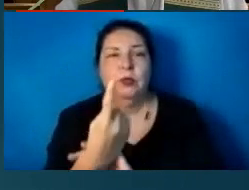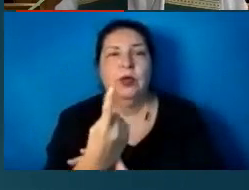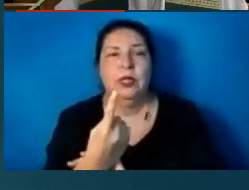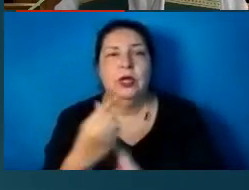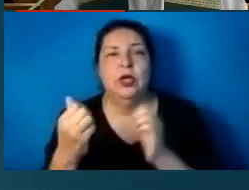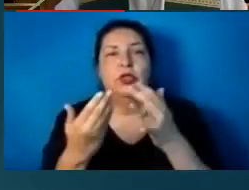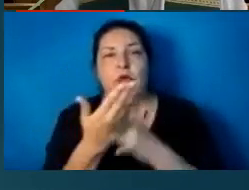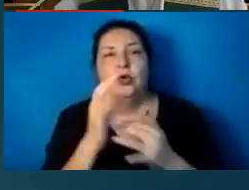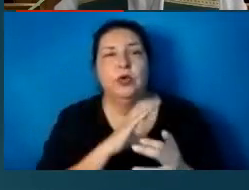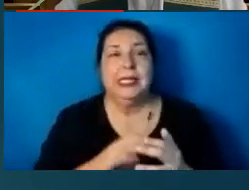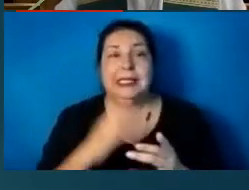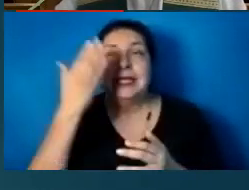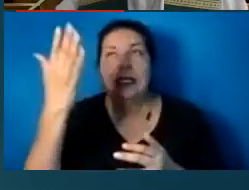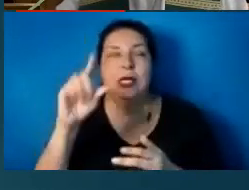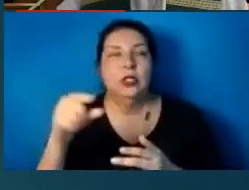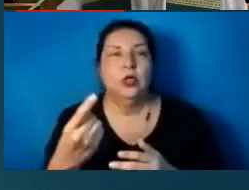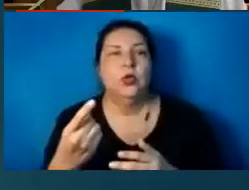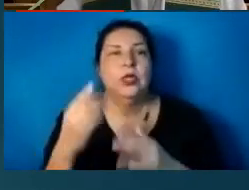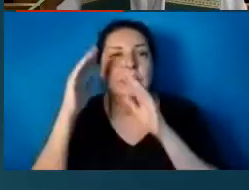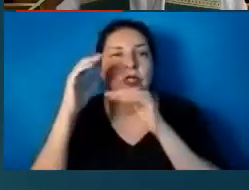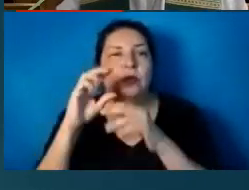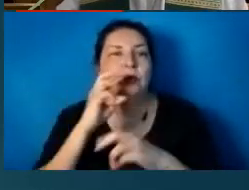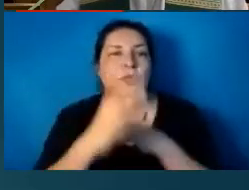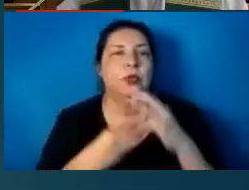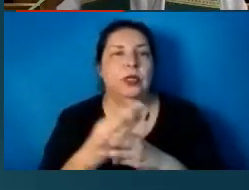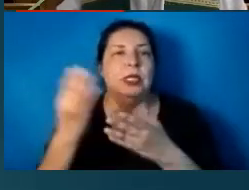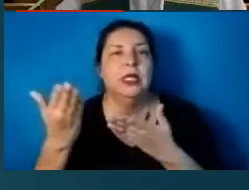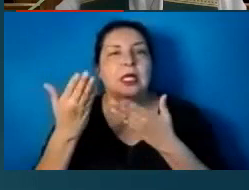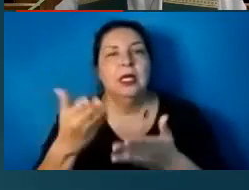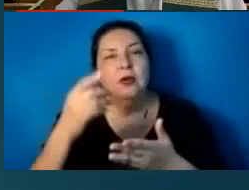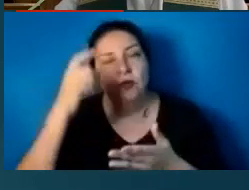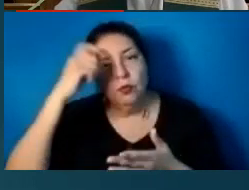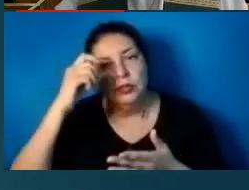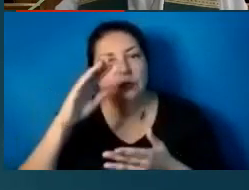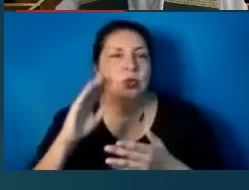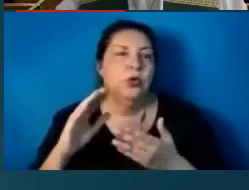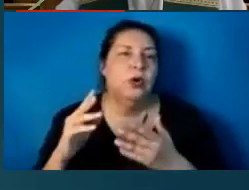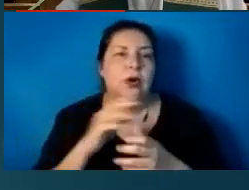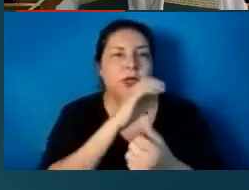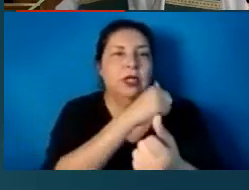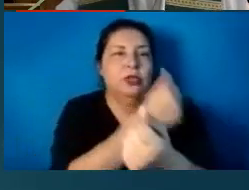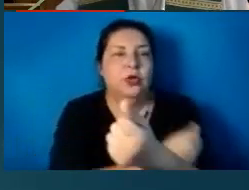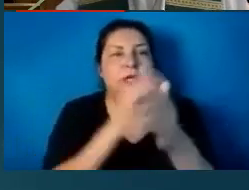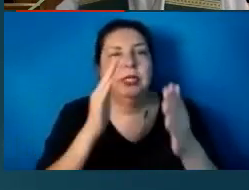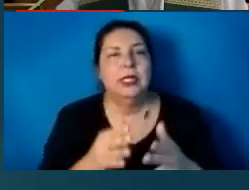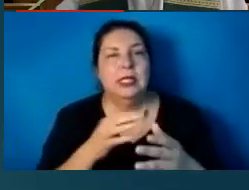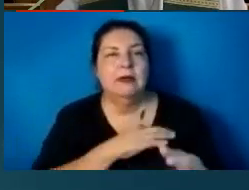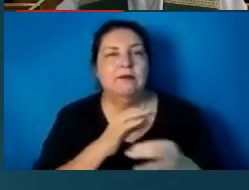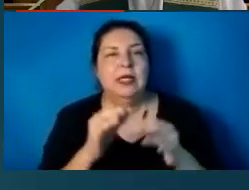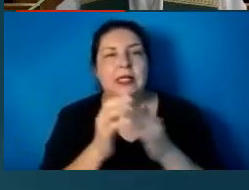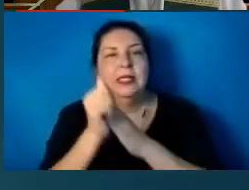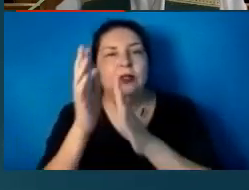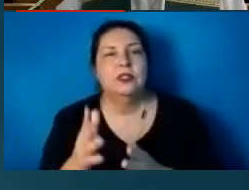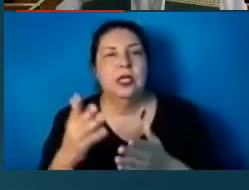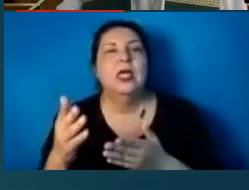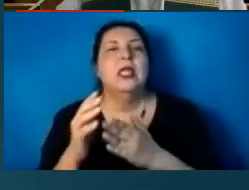world. Give wisdom to our civil authorities and faith leaders to make decisions and to lead us in directions that will lead to